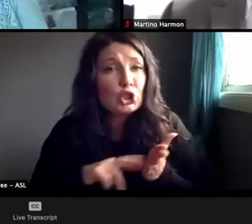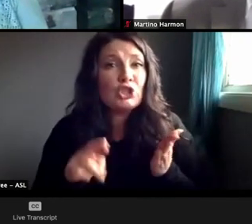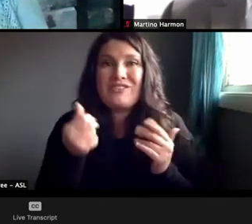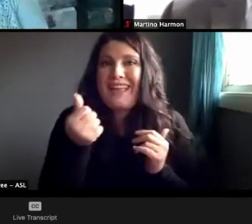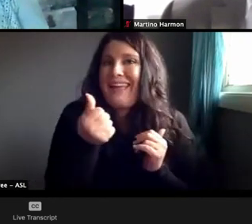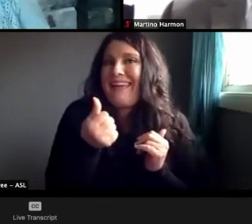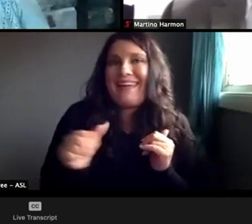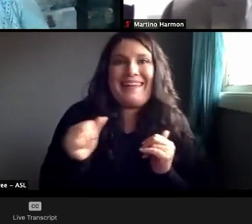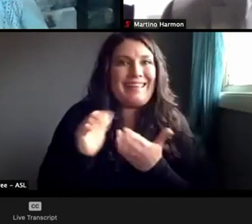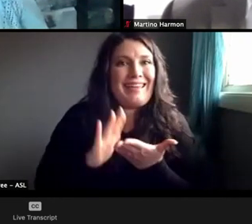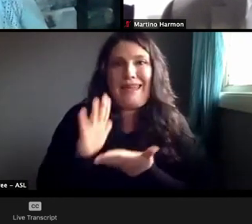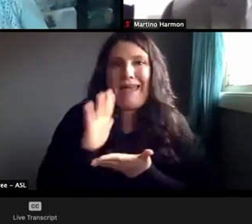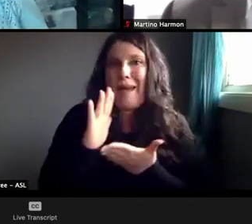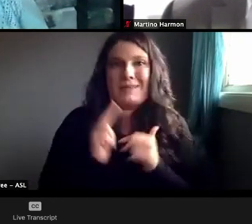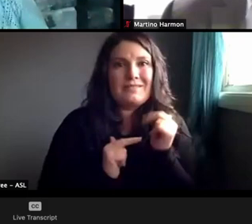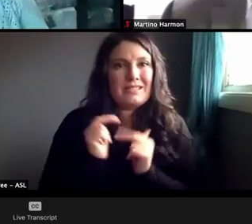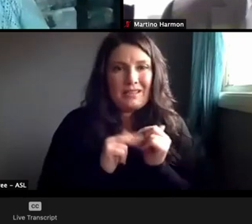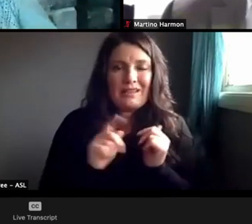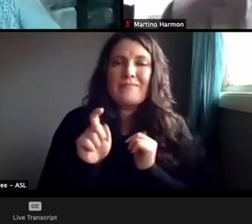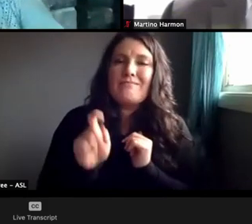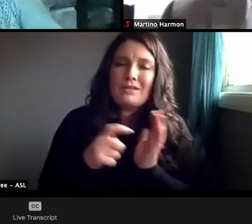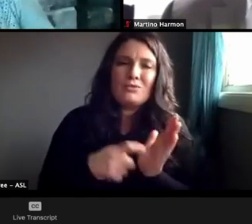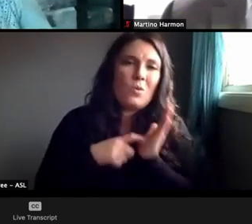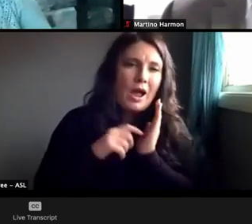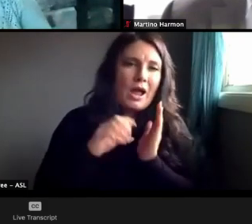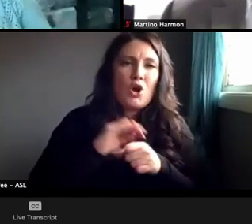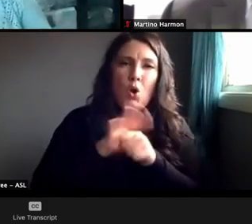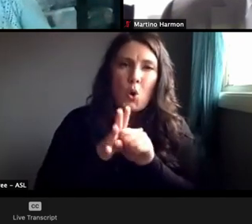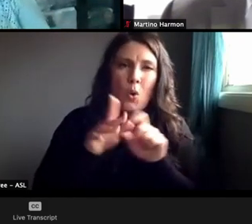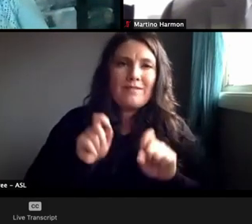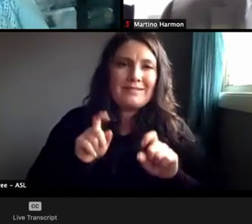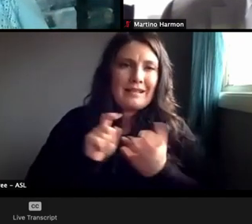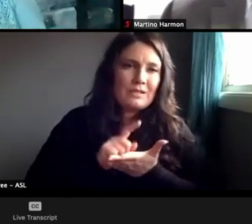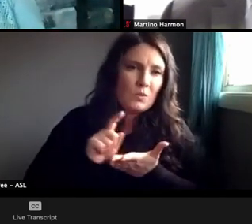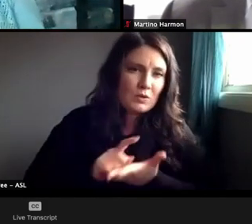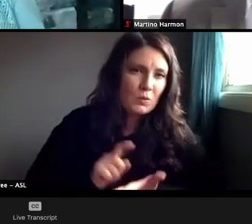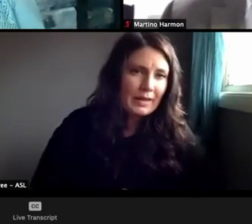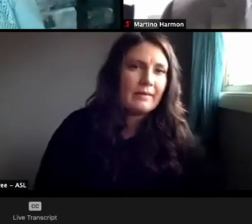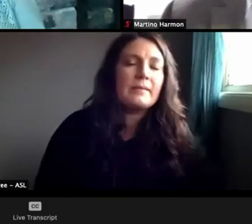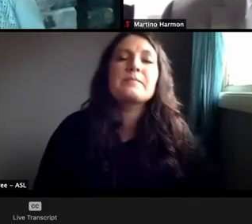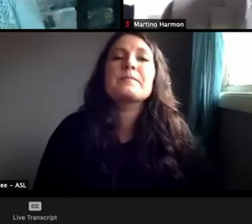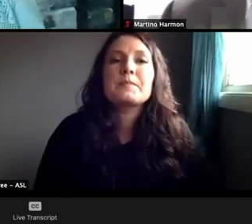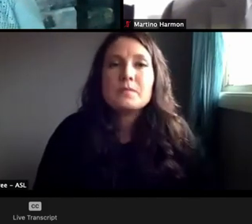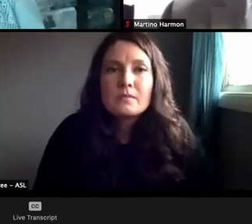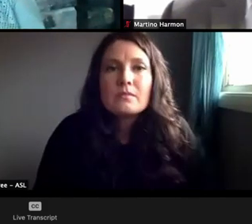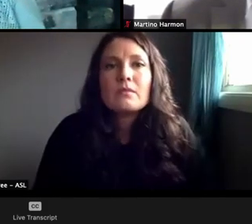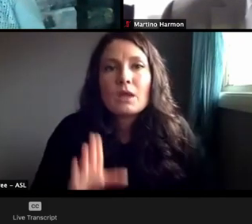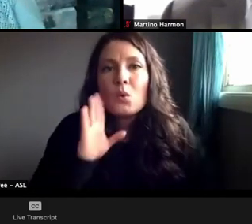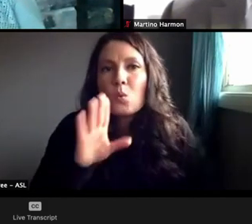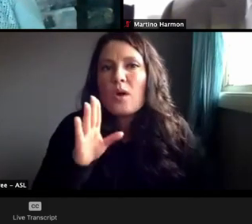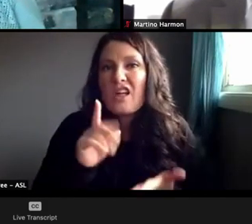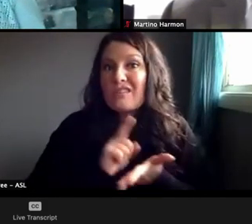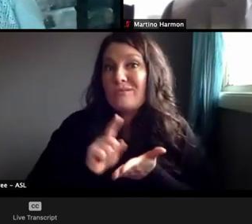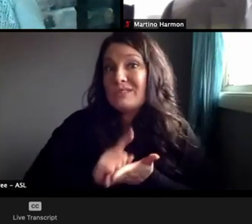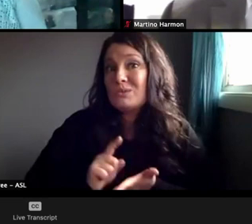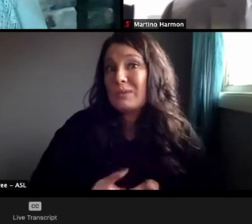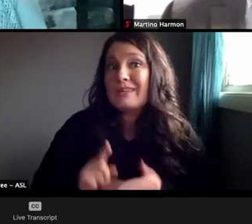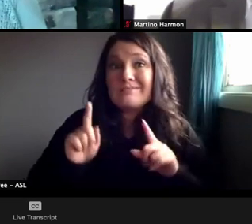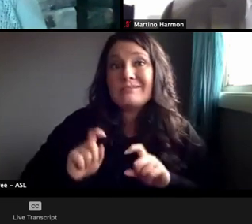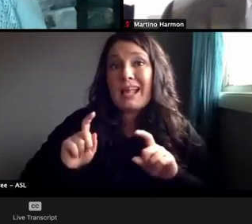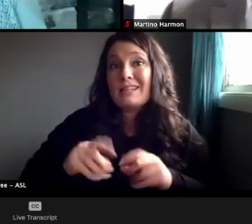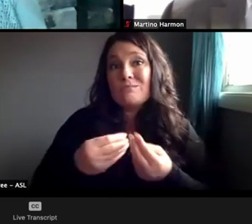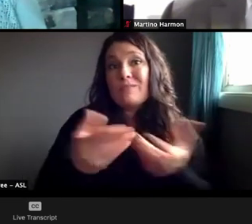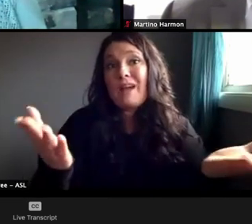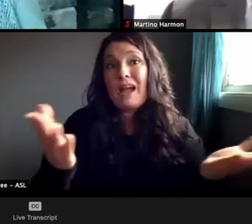will also be required to take a COVID test once a week. And then we'll make once a week testing available for all faculty